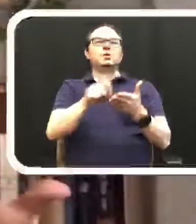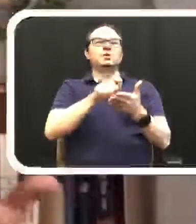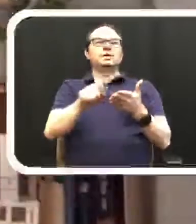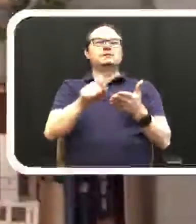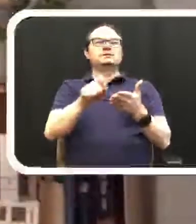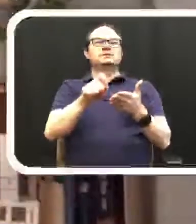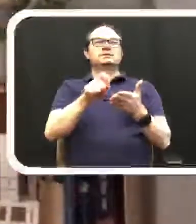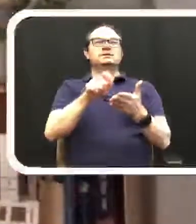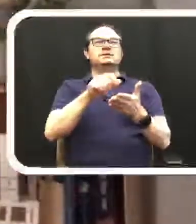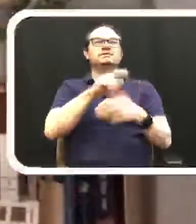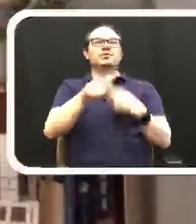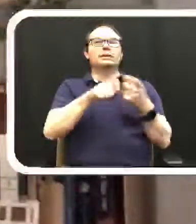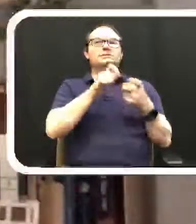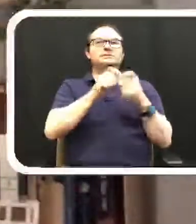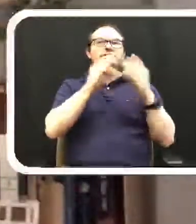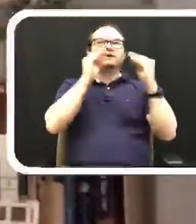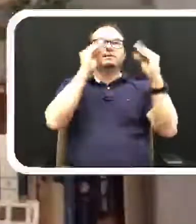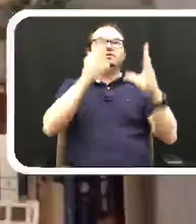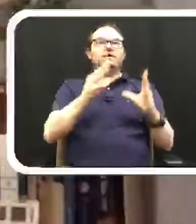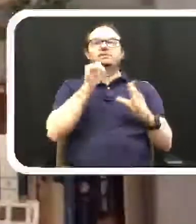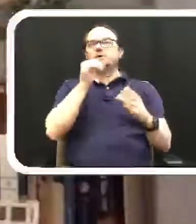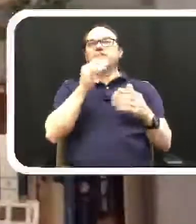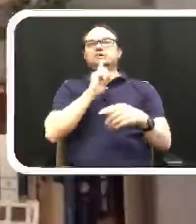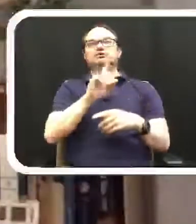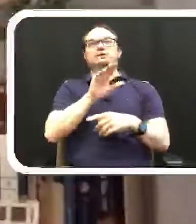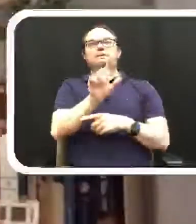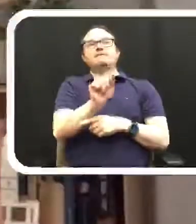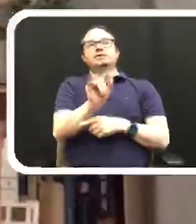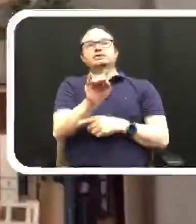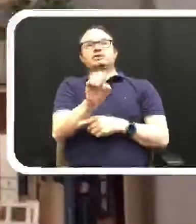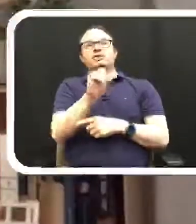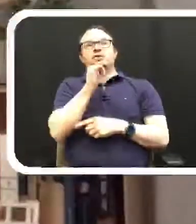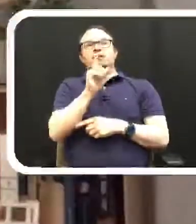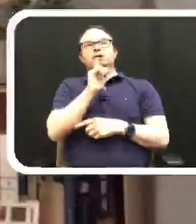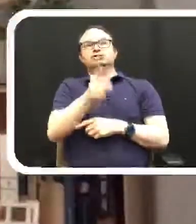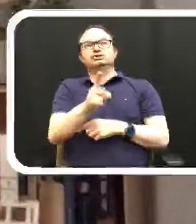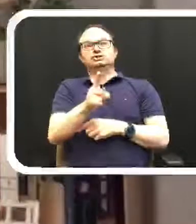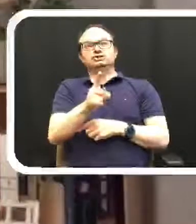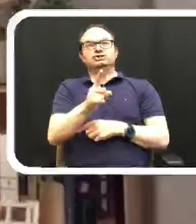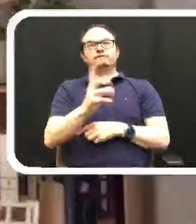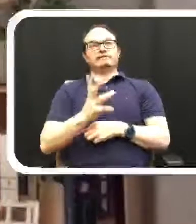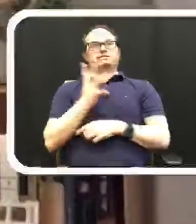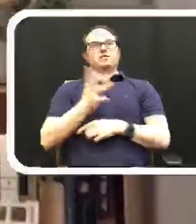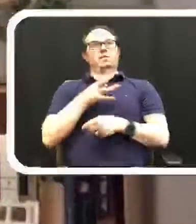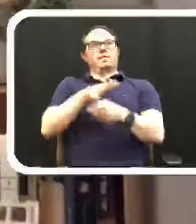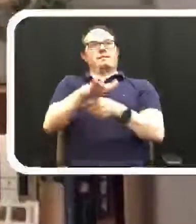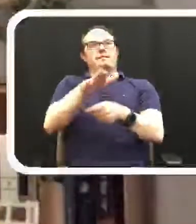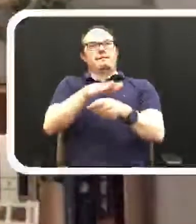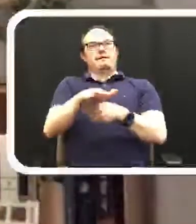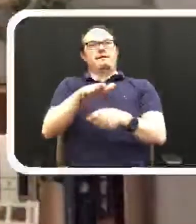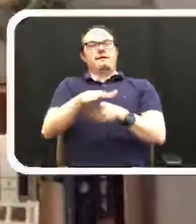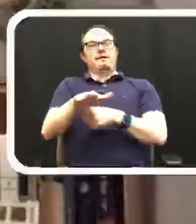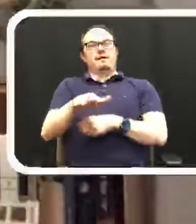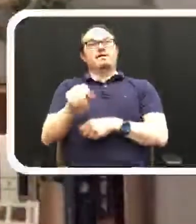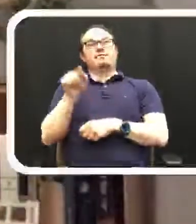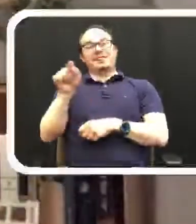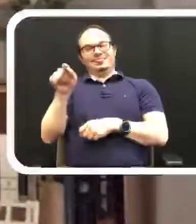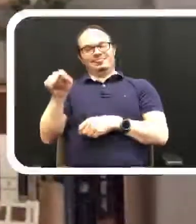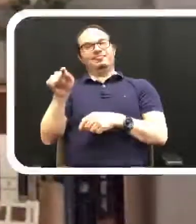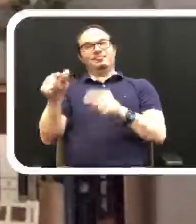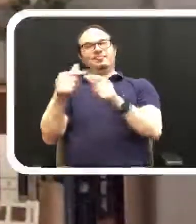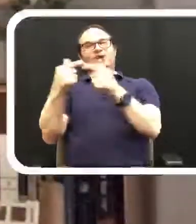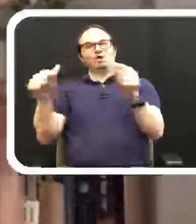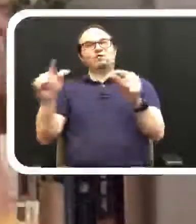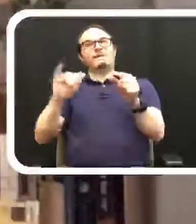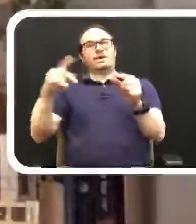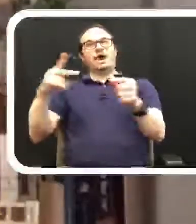professor and you're not sure about your tone, if it's coming across maybe formally enough. And Grammarly will pick up on that,